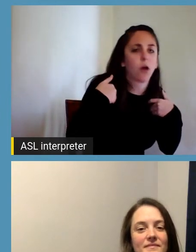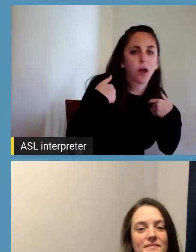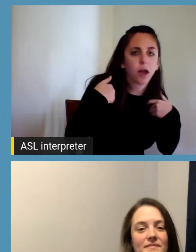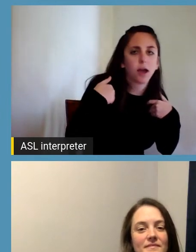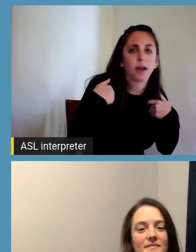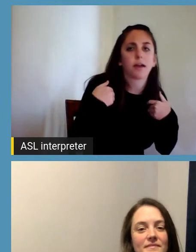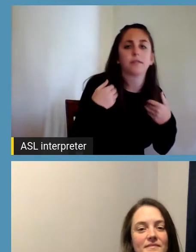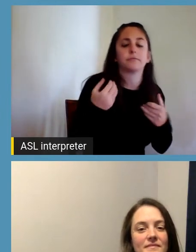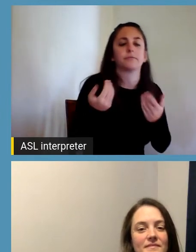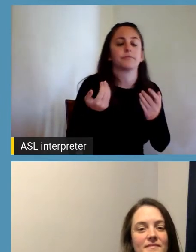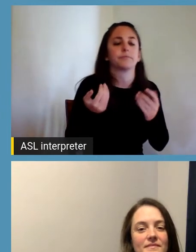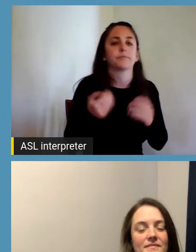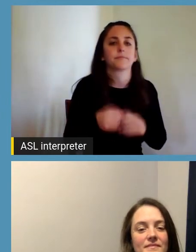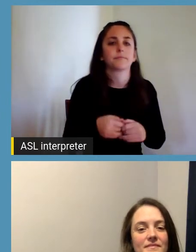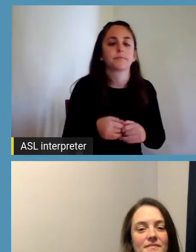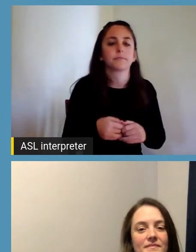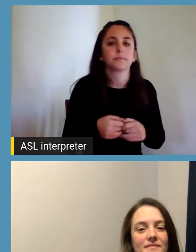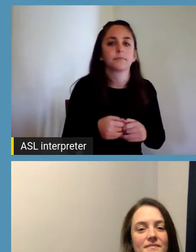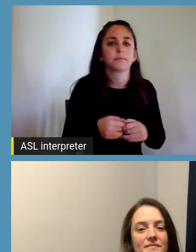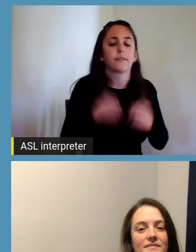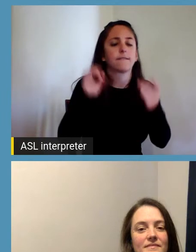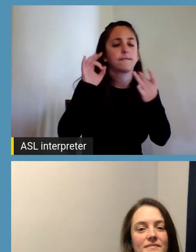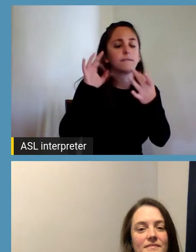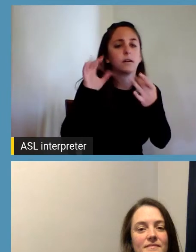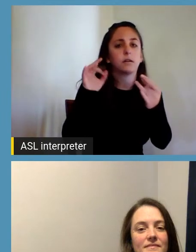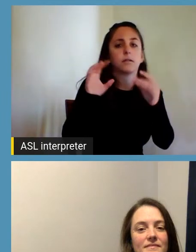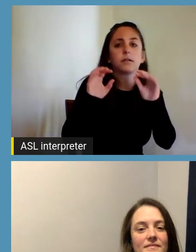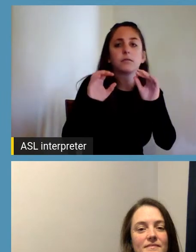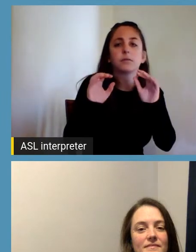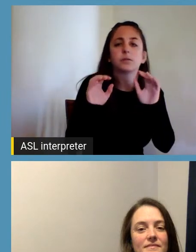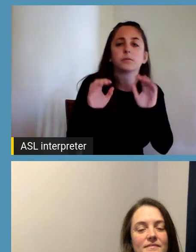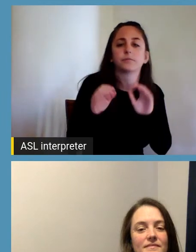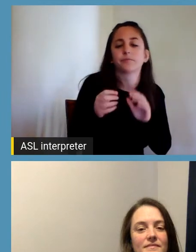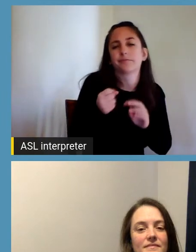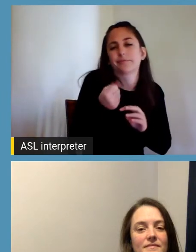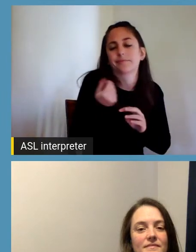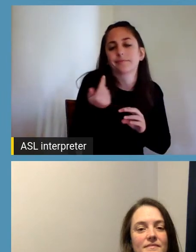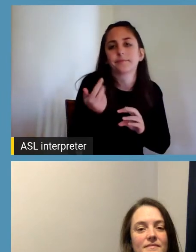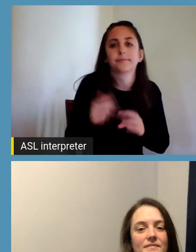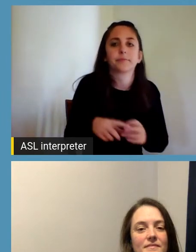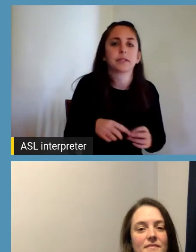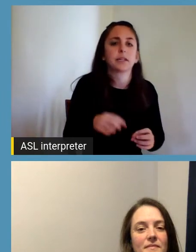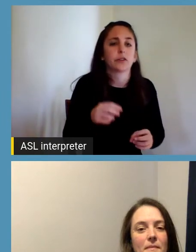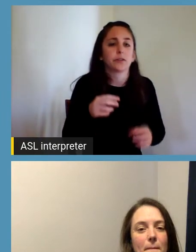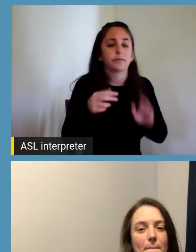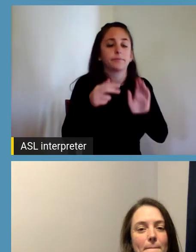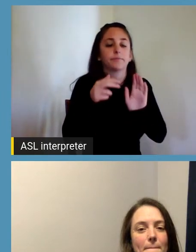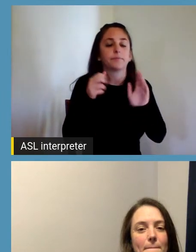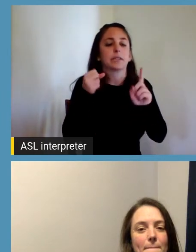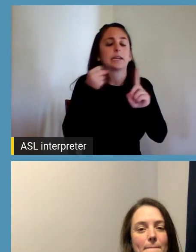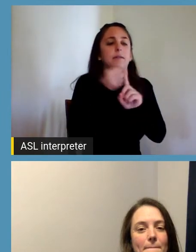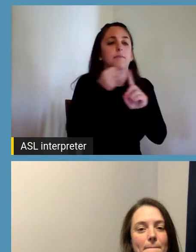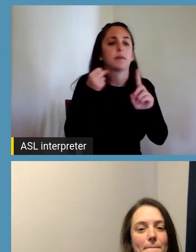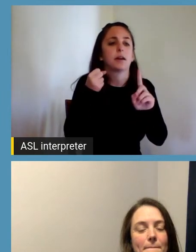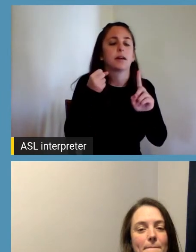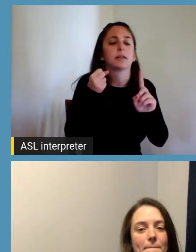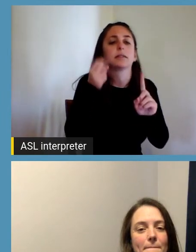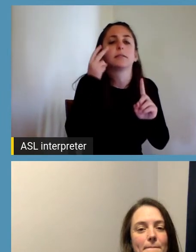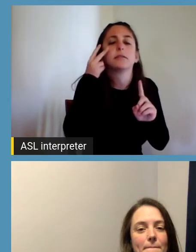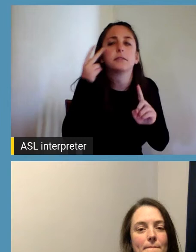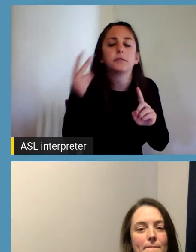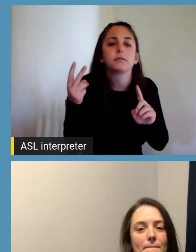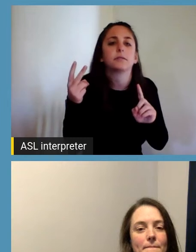clicks, but you don't know what impact on brand awareness. You're just seeing your ads as they are,